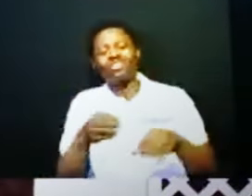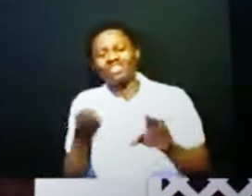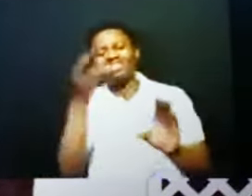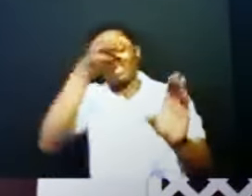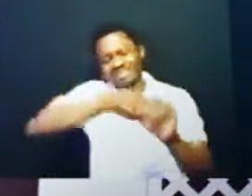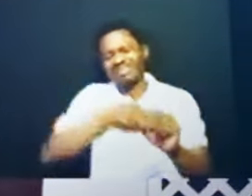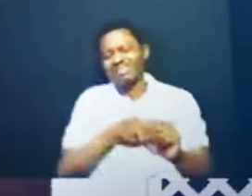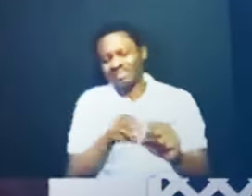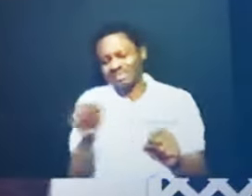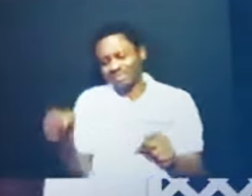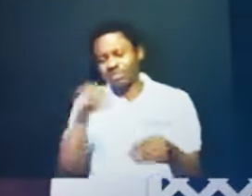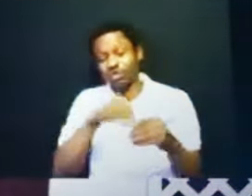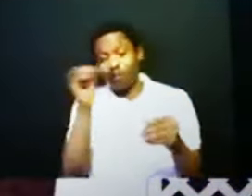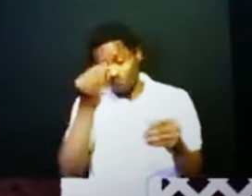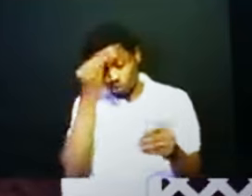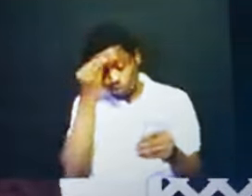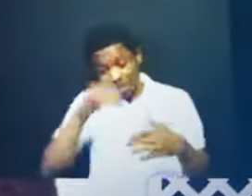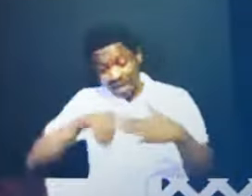So